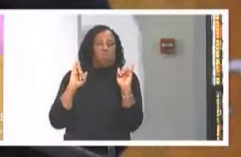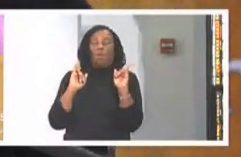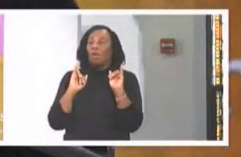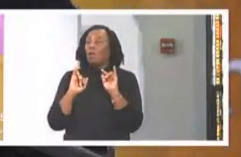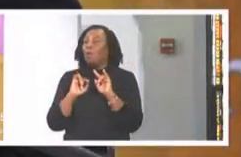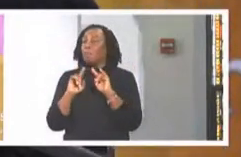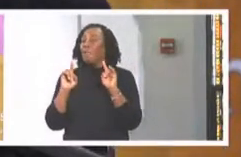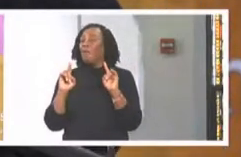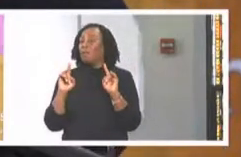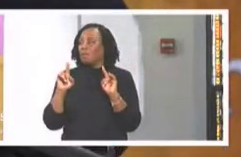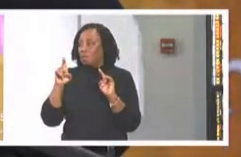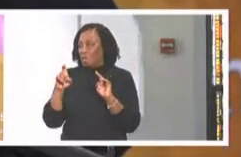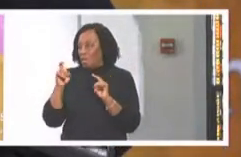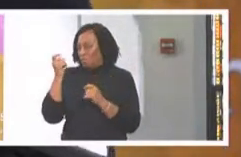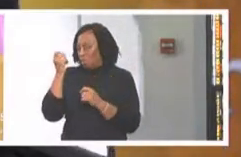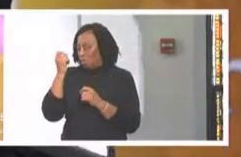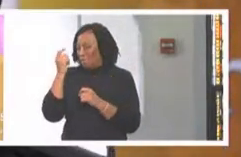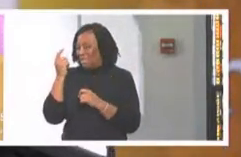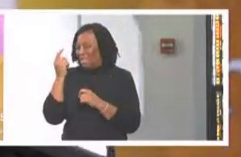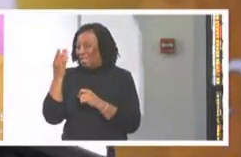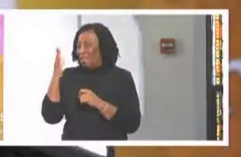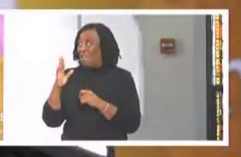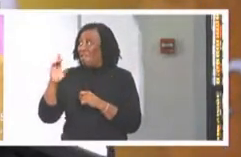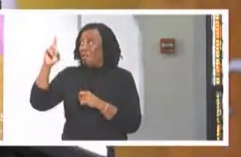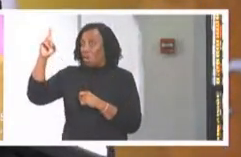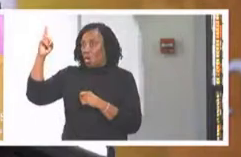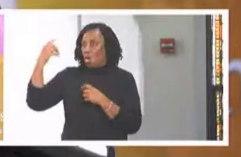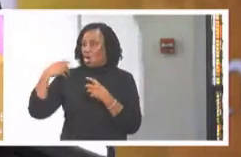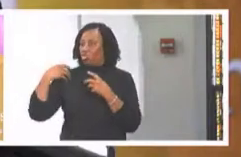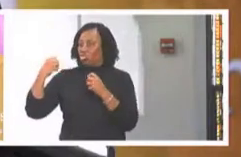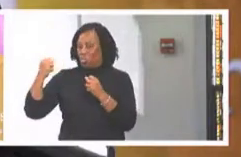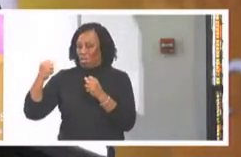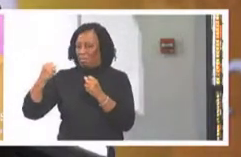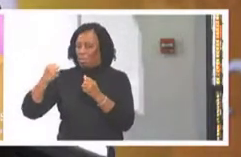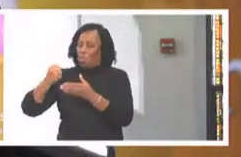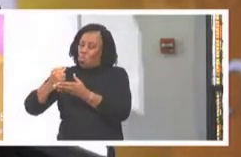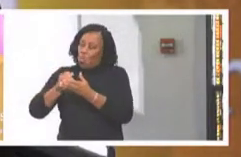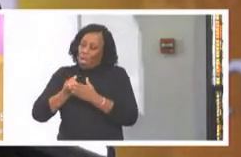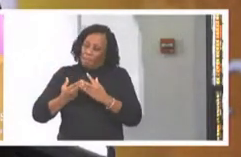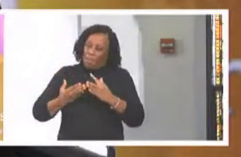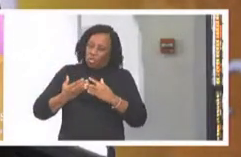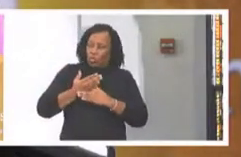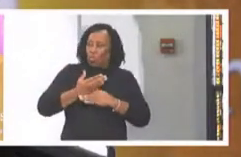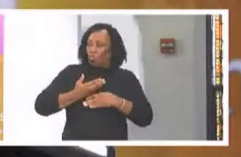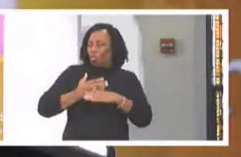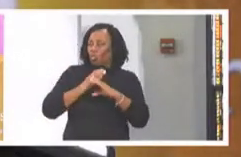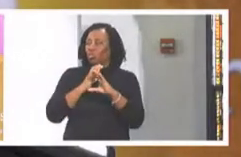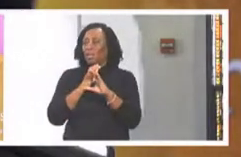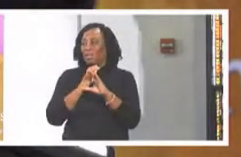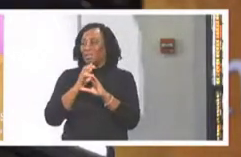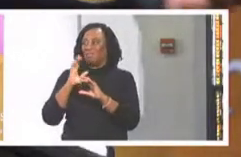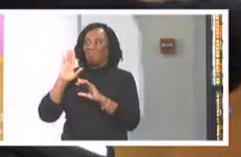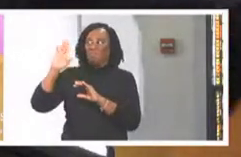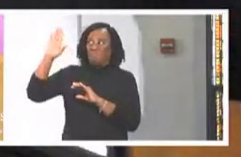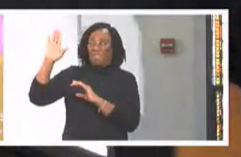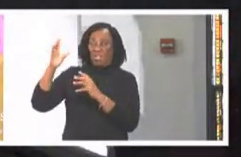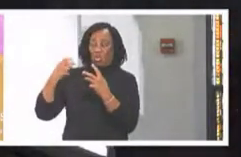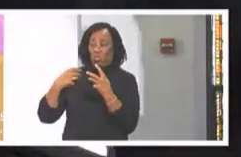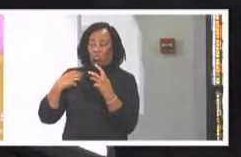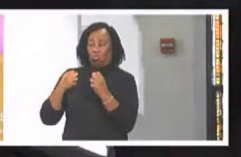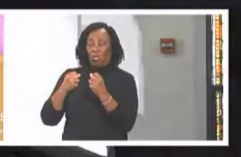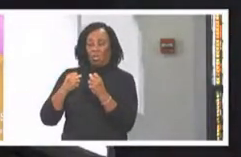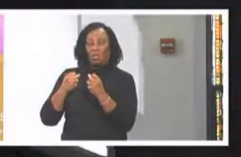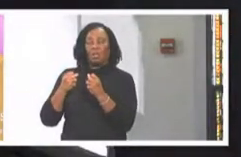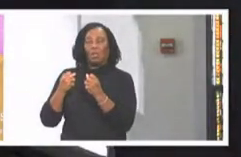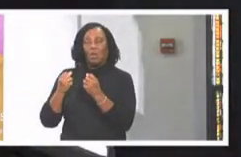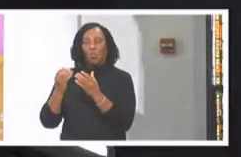But we have to understand that it's God's strength that will get us through the crisis. It's God's strength that brings